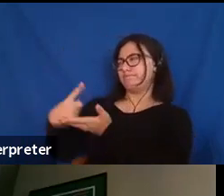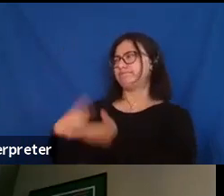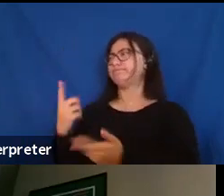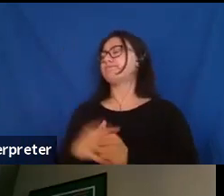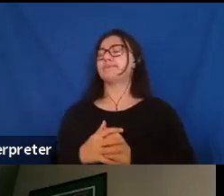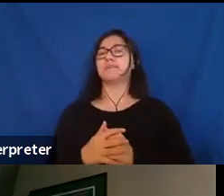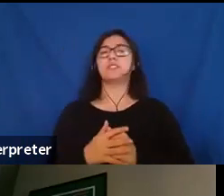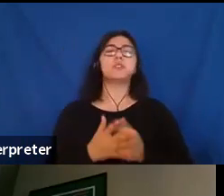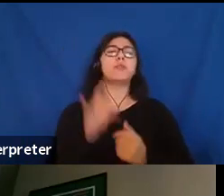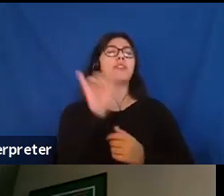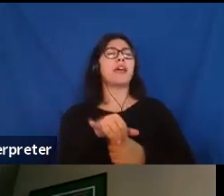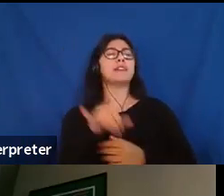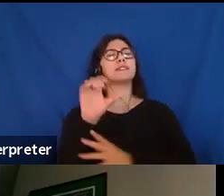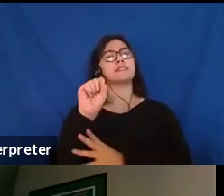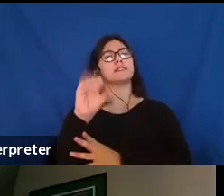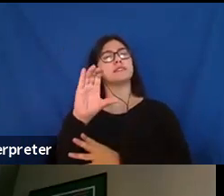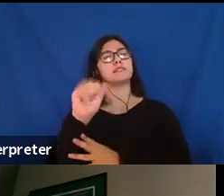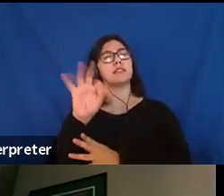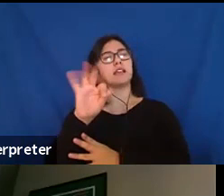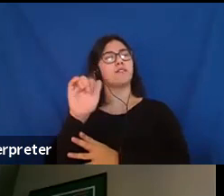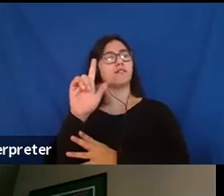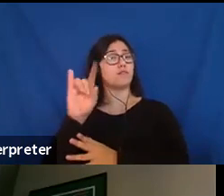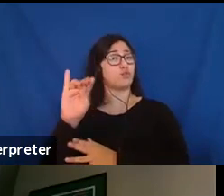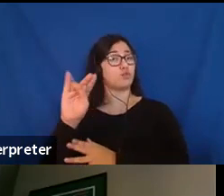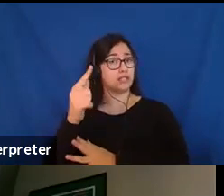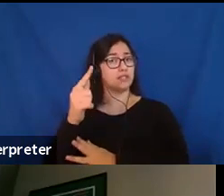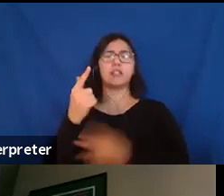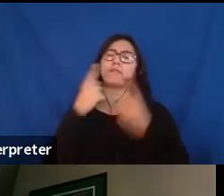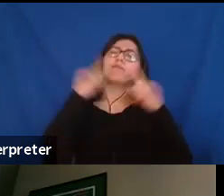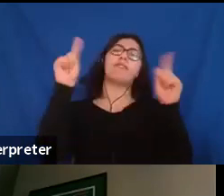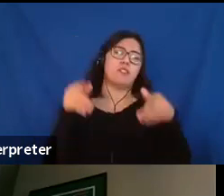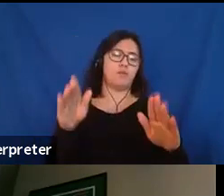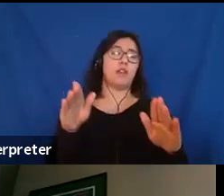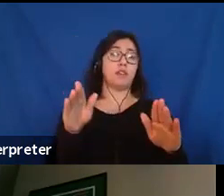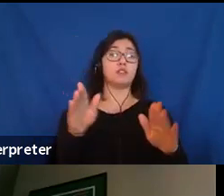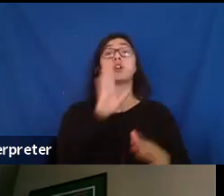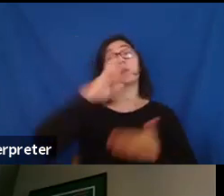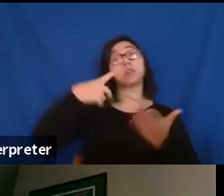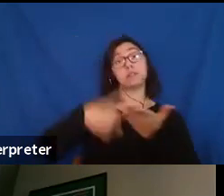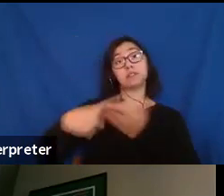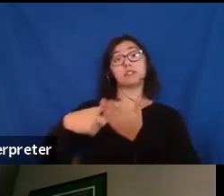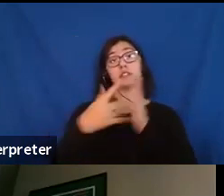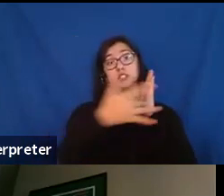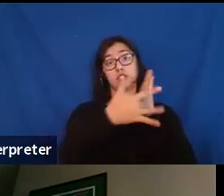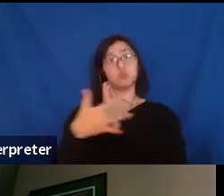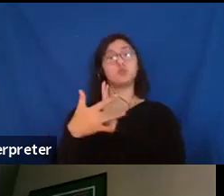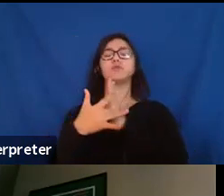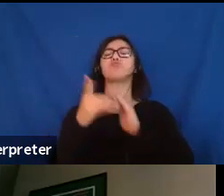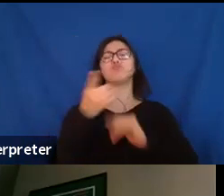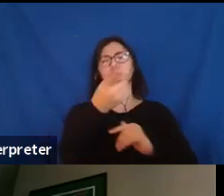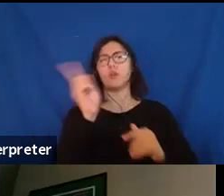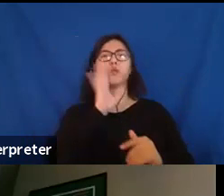an effective way. And so we're going to learn all these tools, and then you'll have a lot of options that you can choose from.